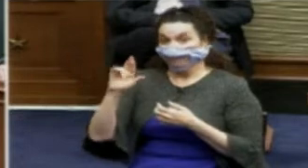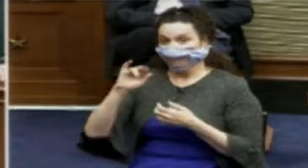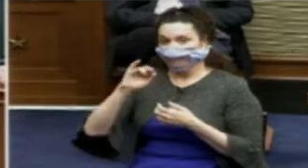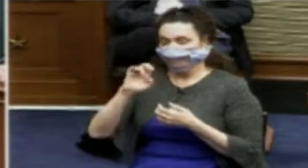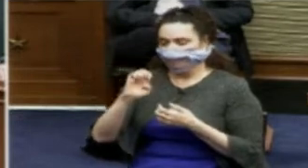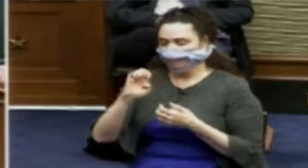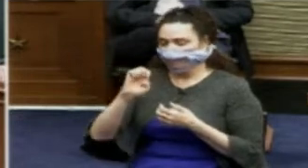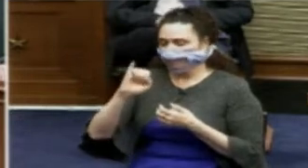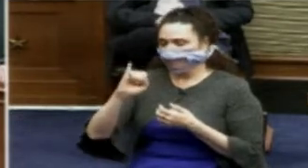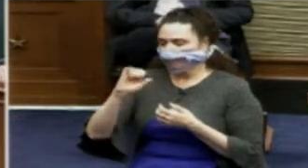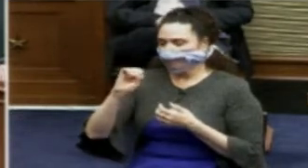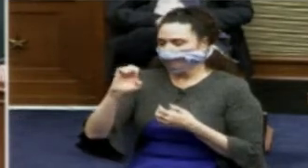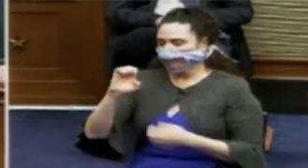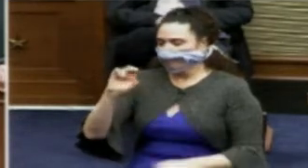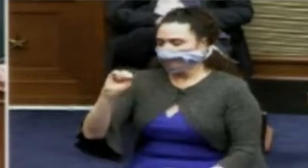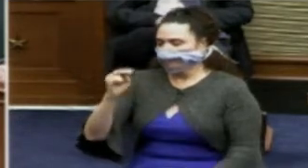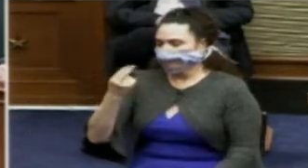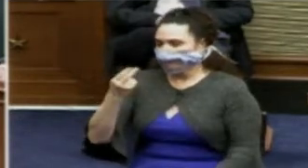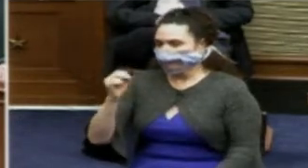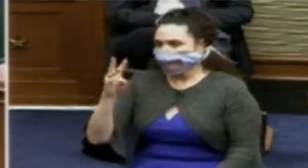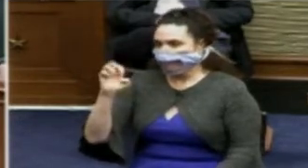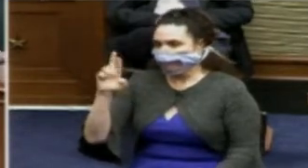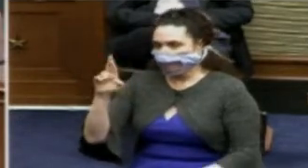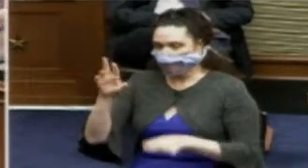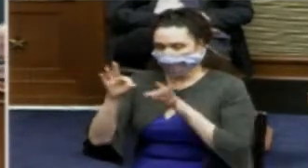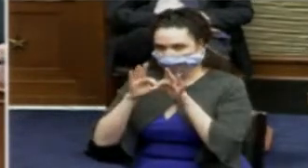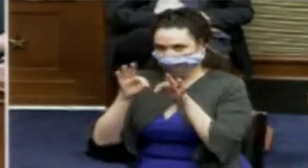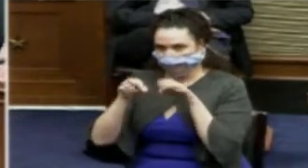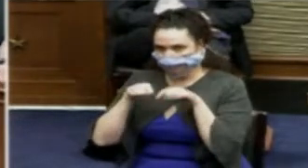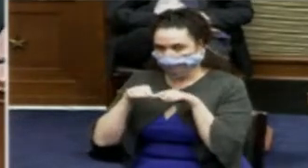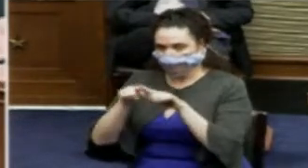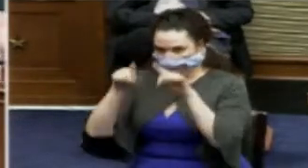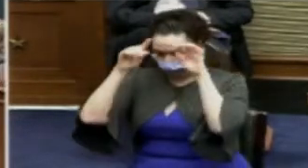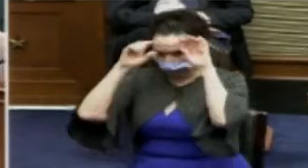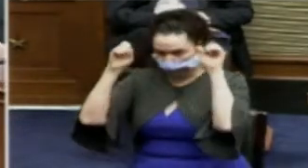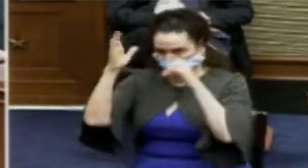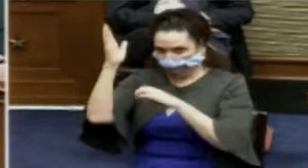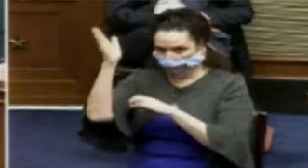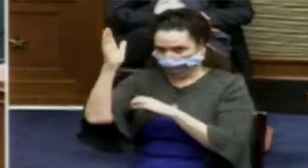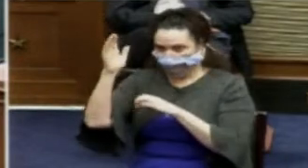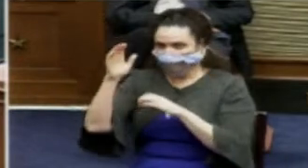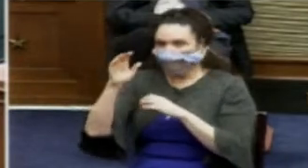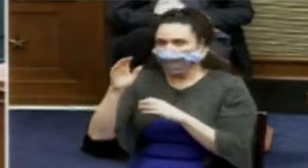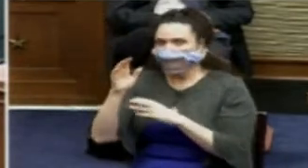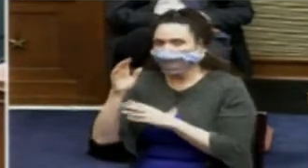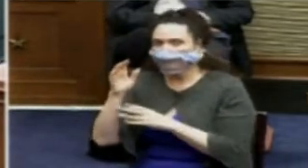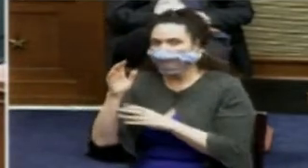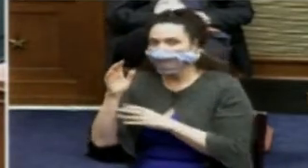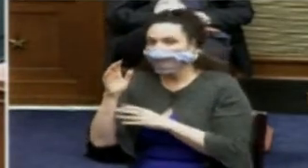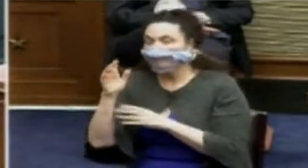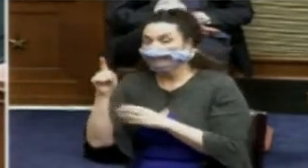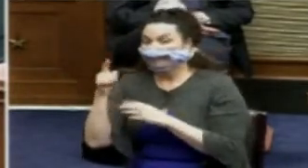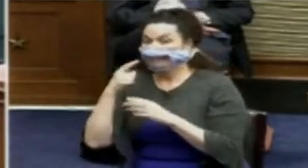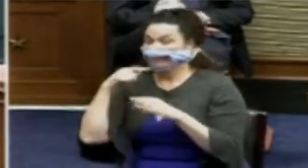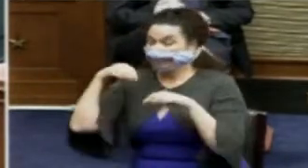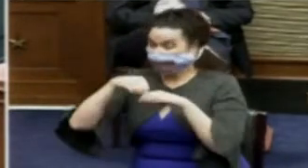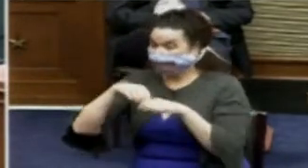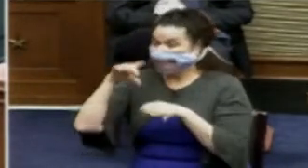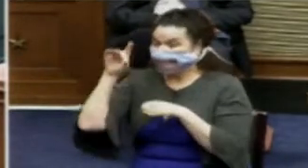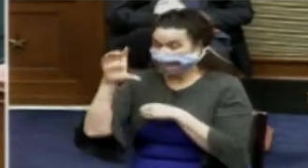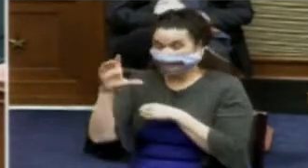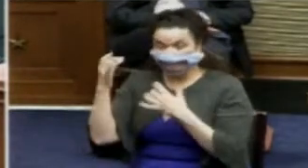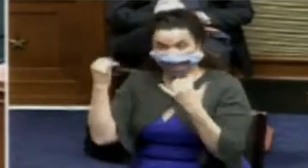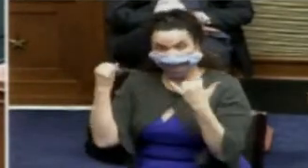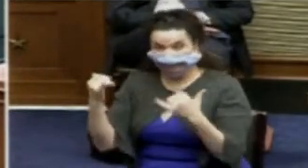his 1954 State of the Union, and I quote, "In the District of Columbia, the time is long